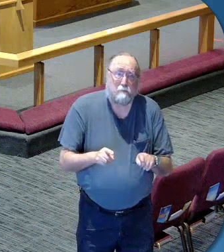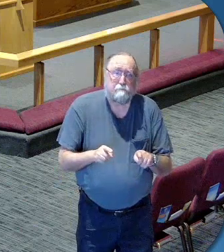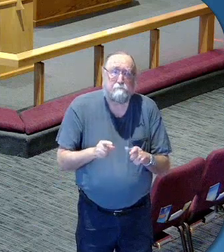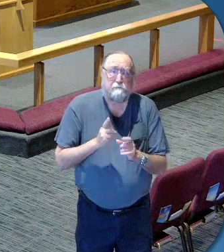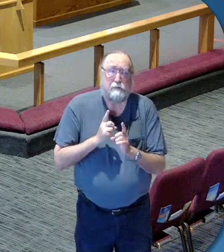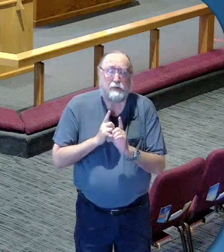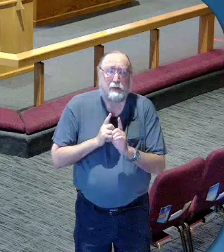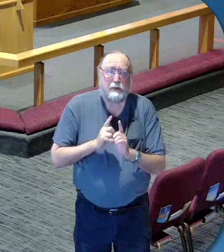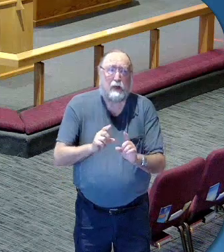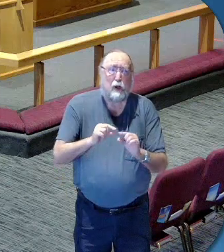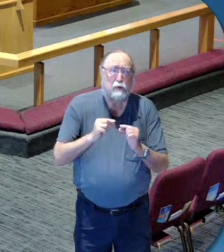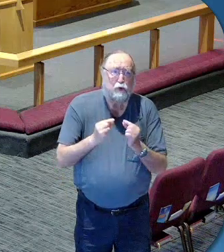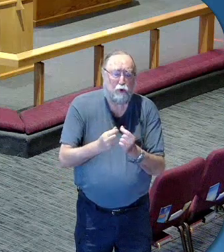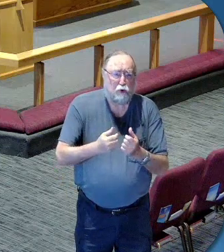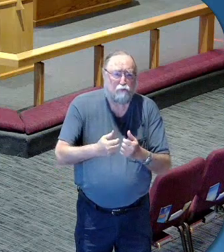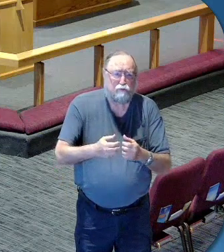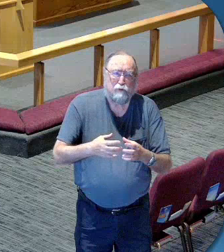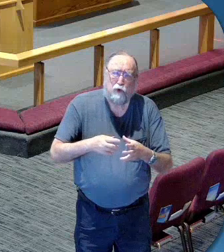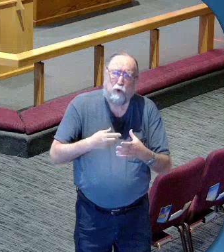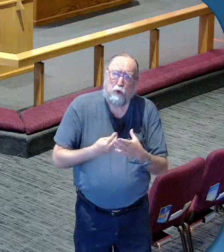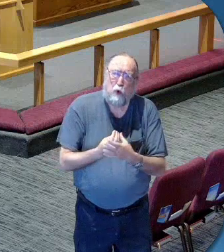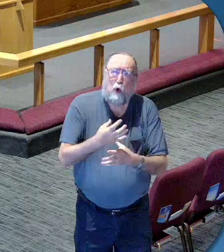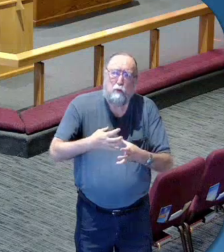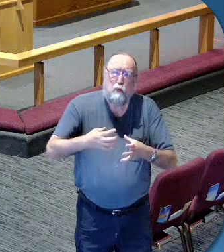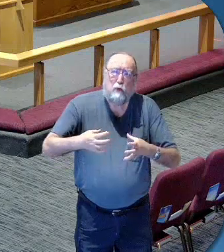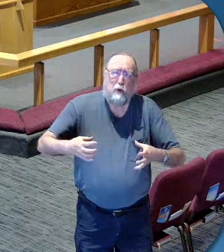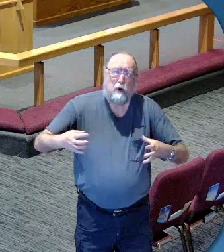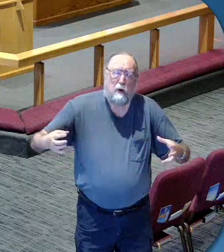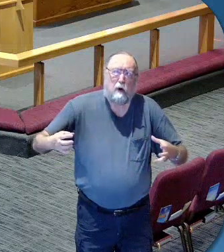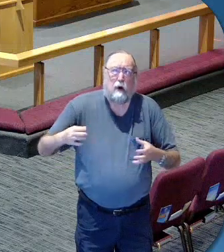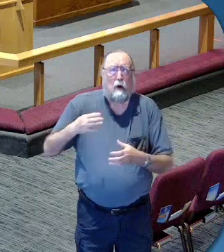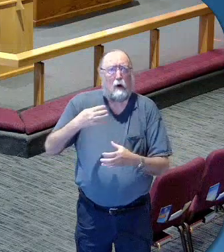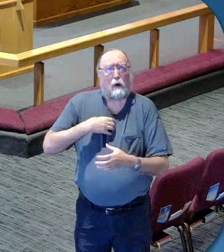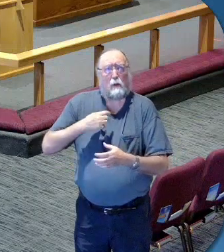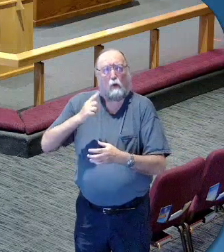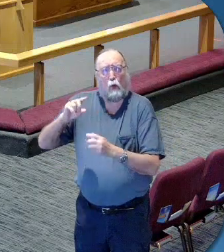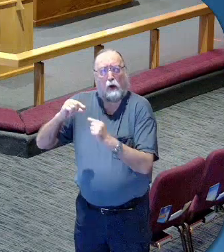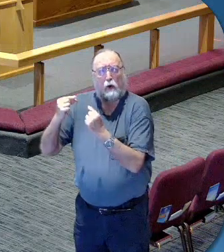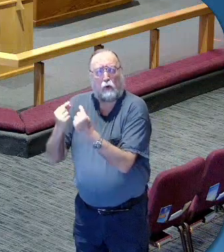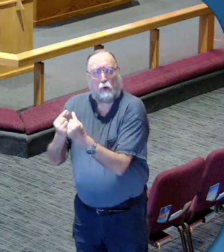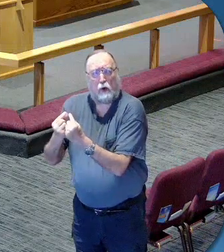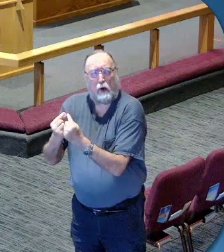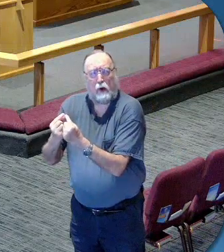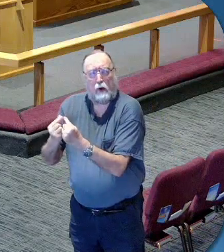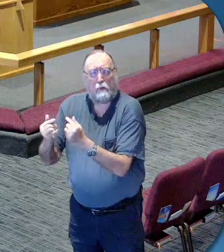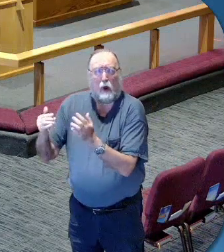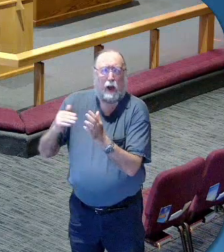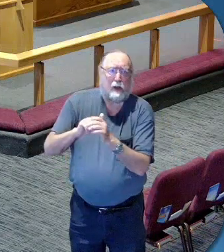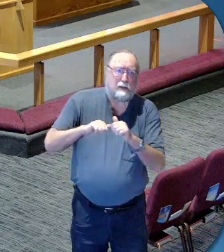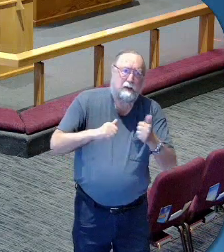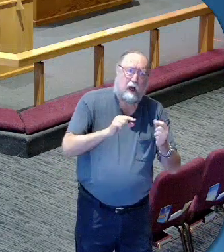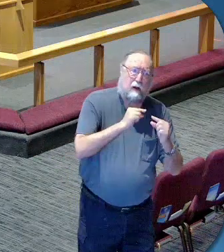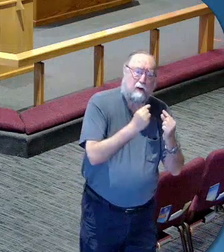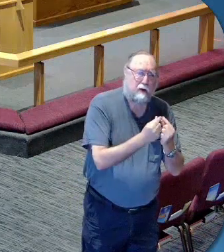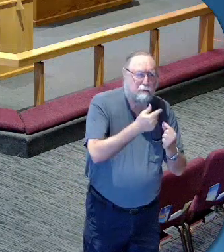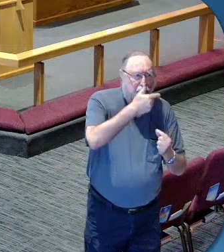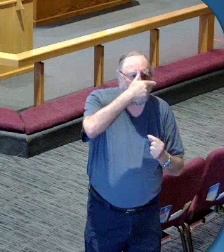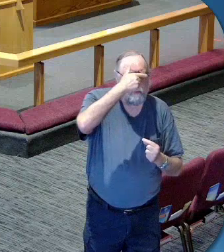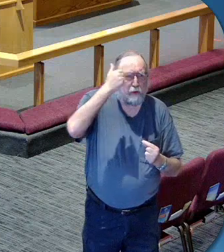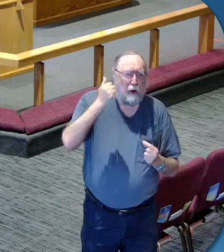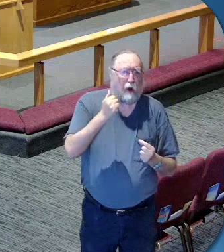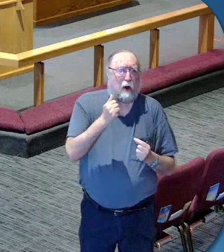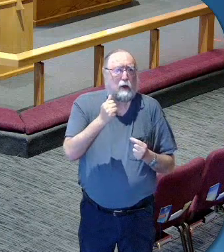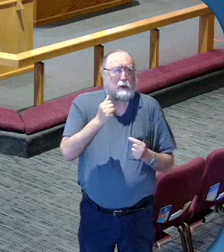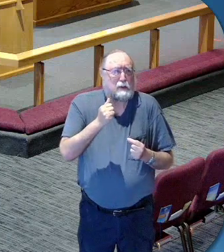disciples were increasing in number, a complaint by the Hellenists arose against the Hebrews because their widows were being neglected